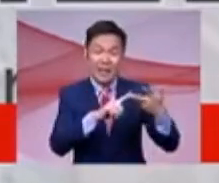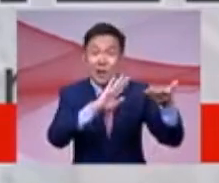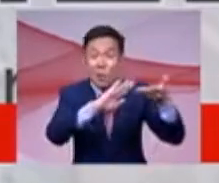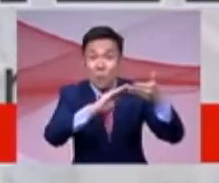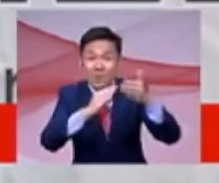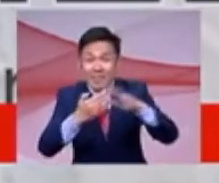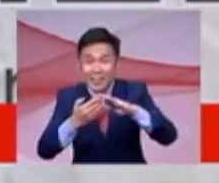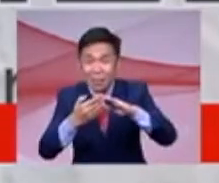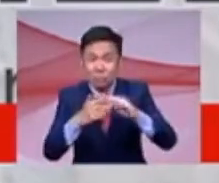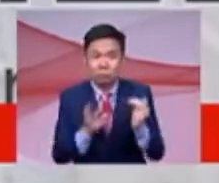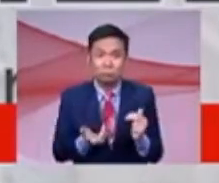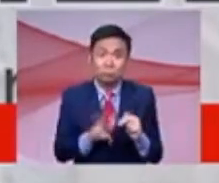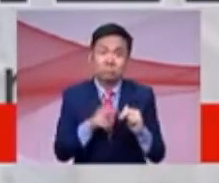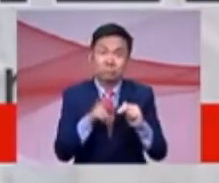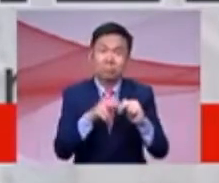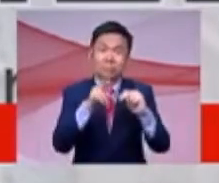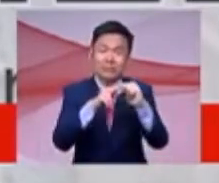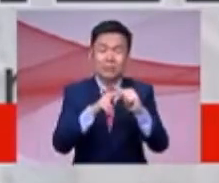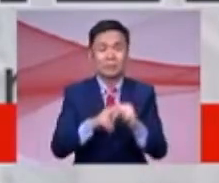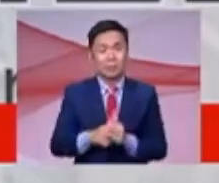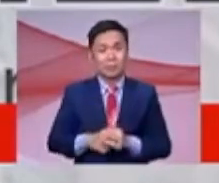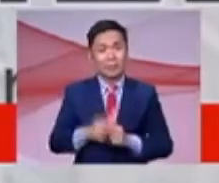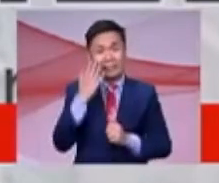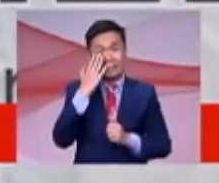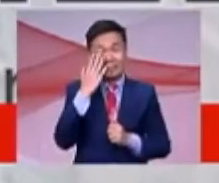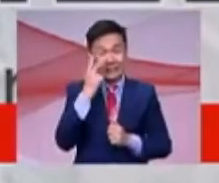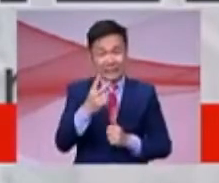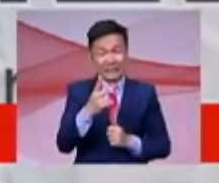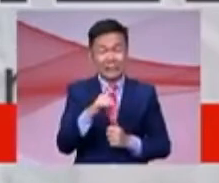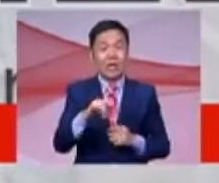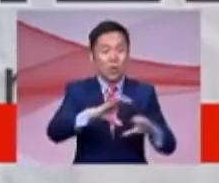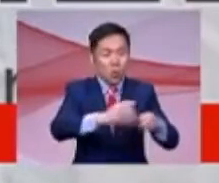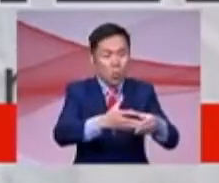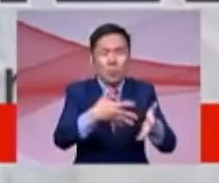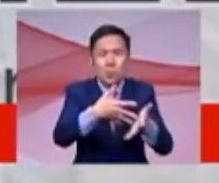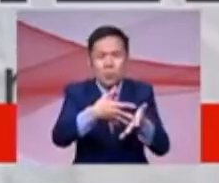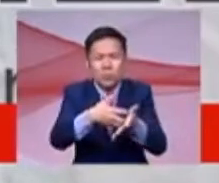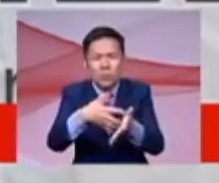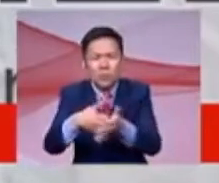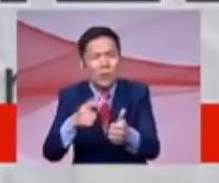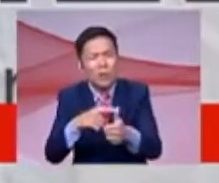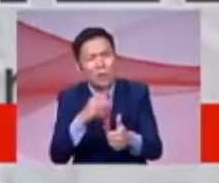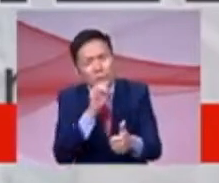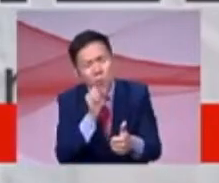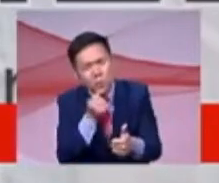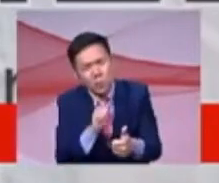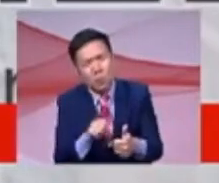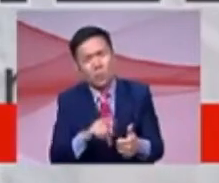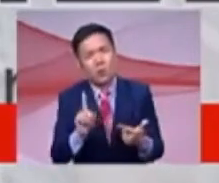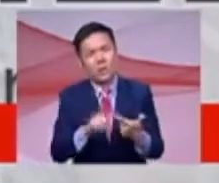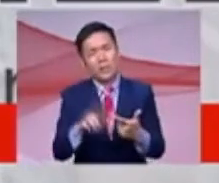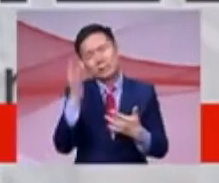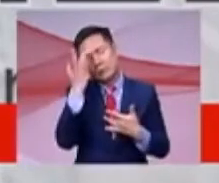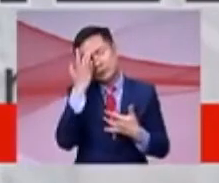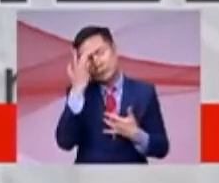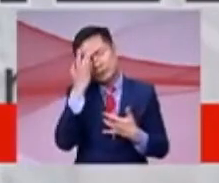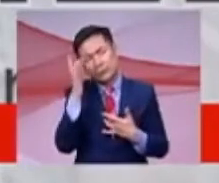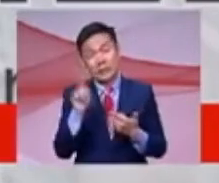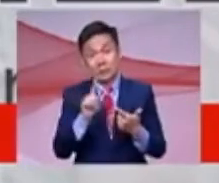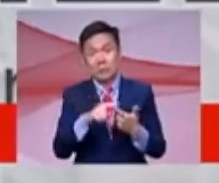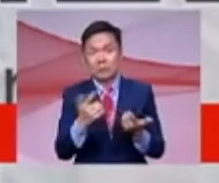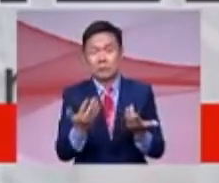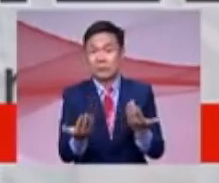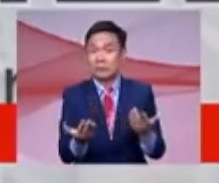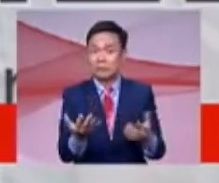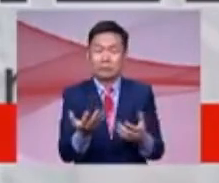high, then that's also one reason that those vulnerable population, elderly as well as with comorbidities, get